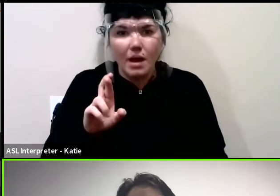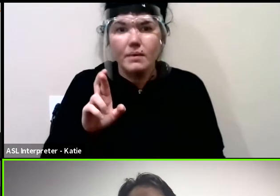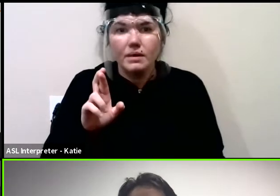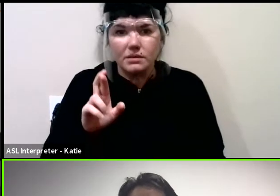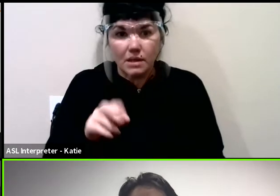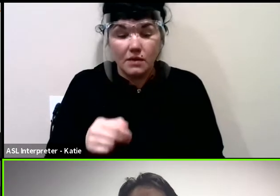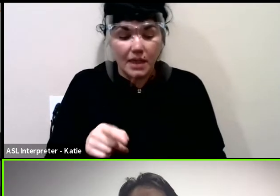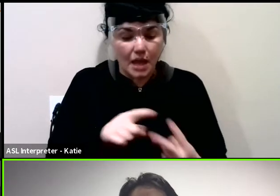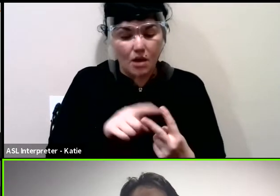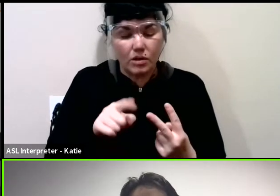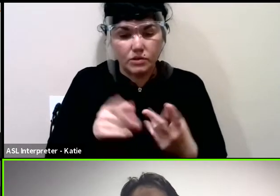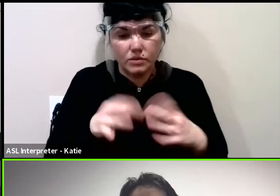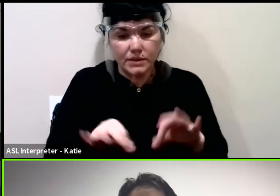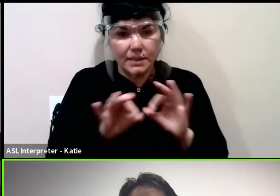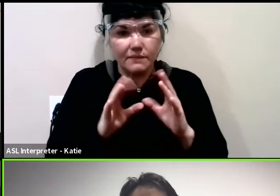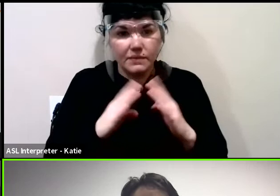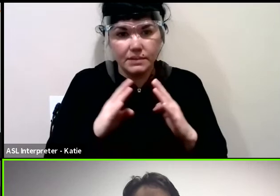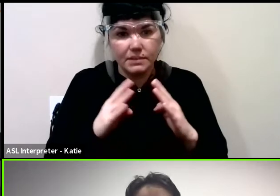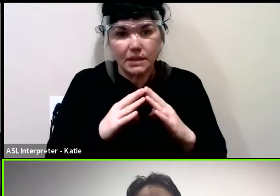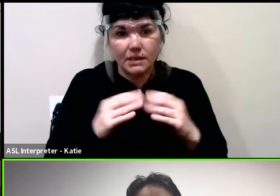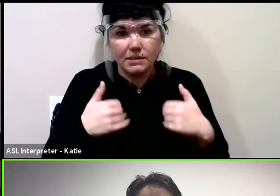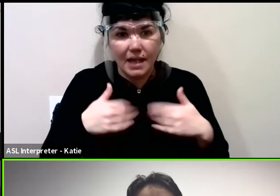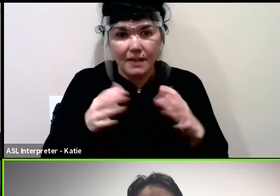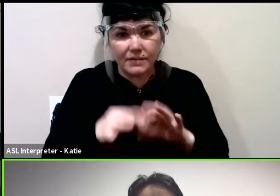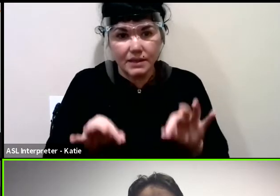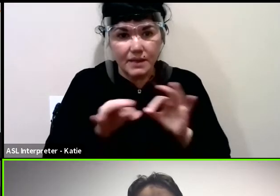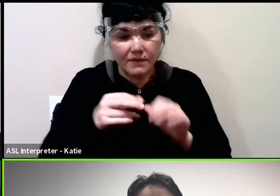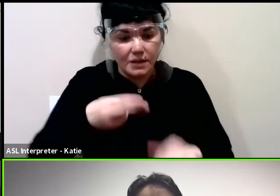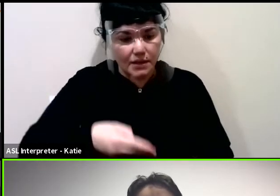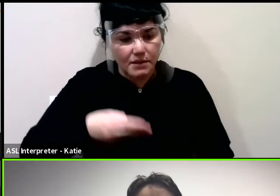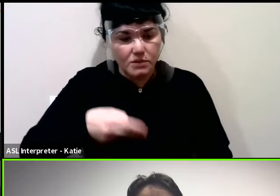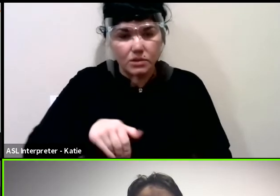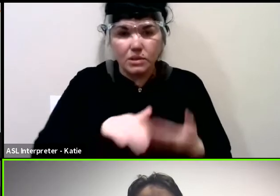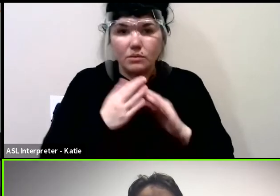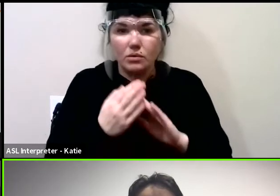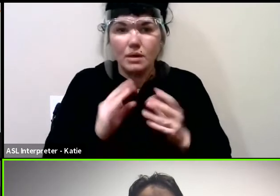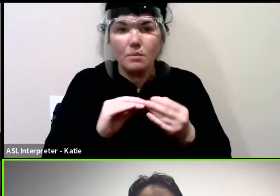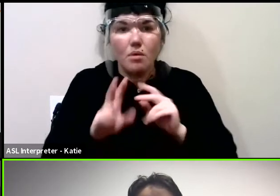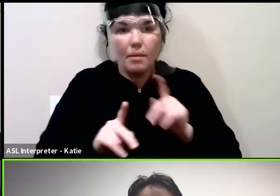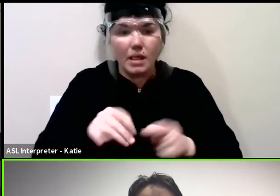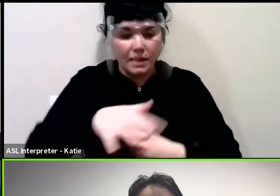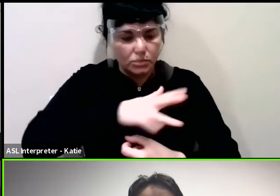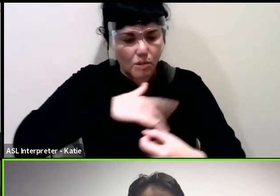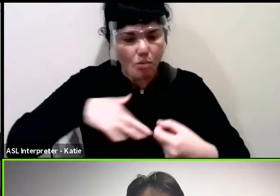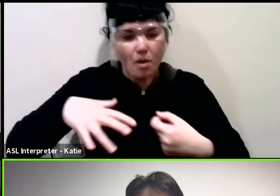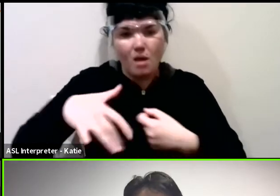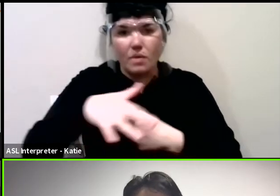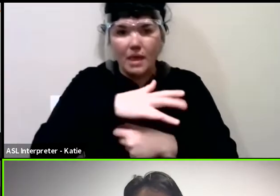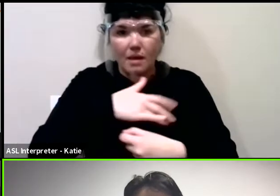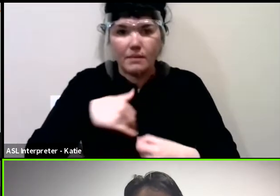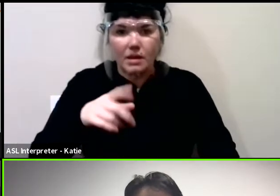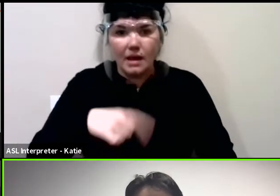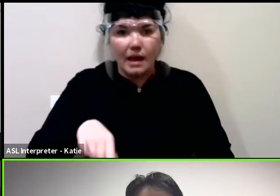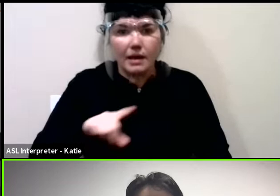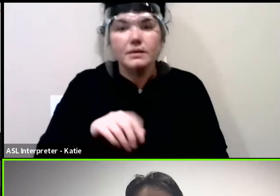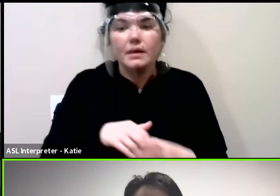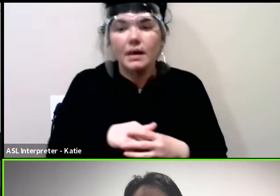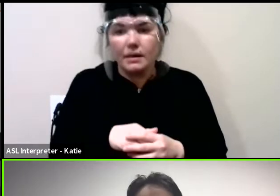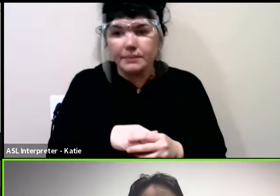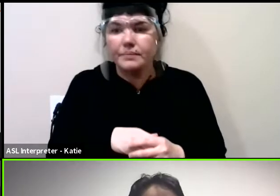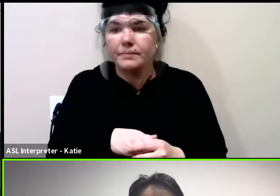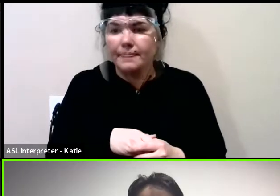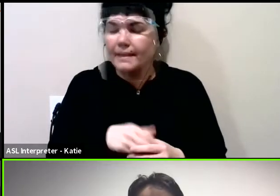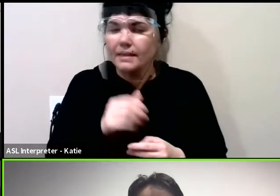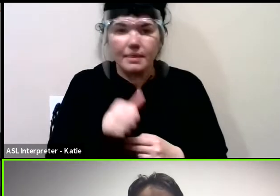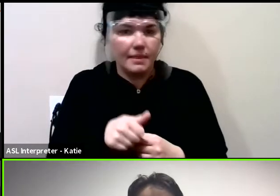significant cities with significant histories and communities and populations around them and they uh do not